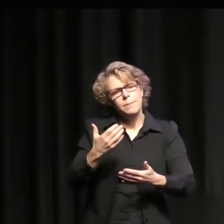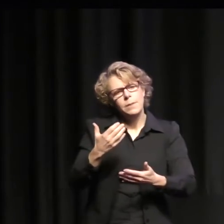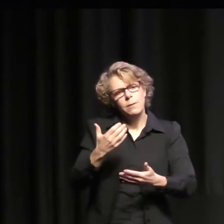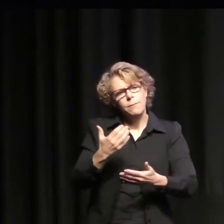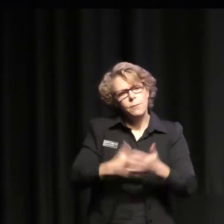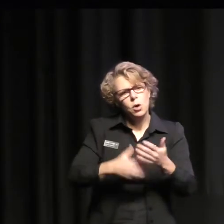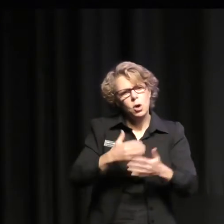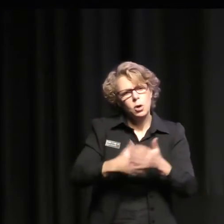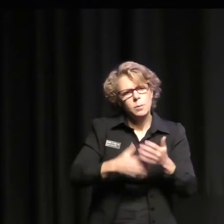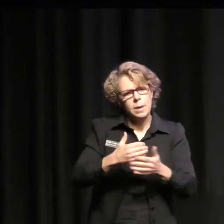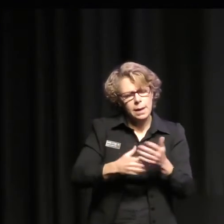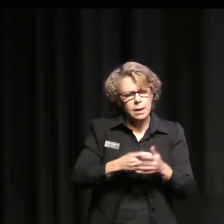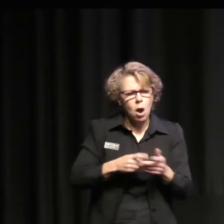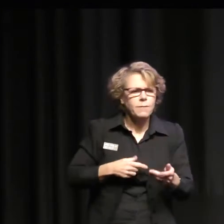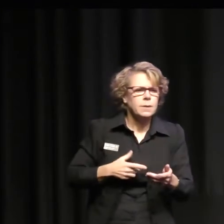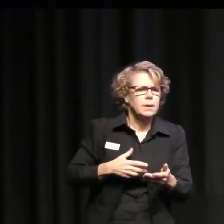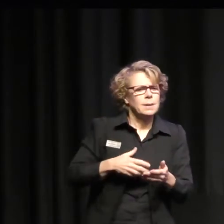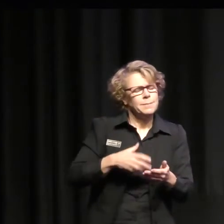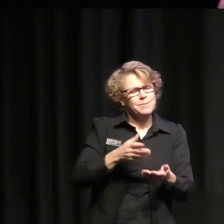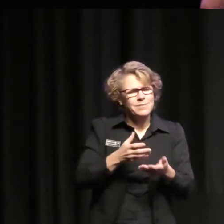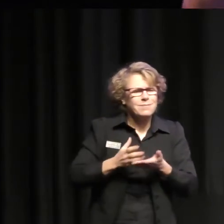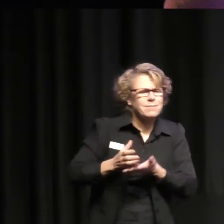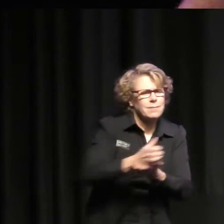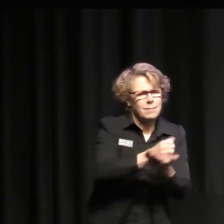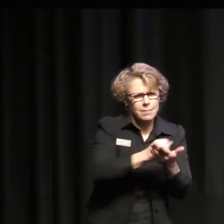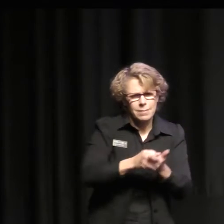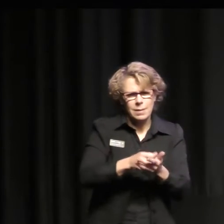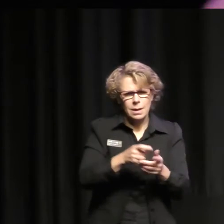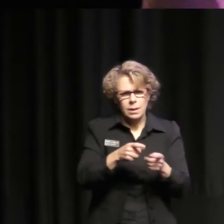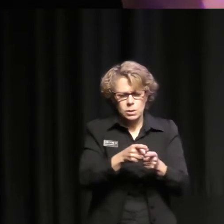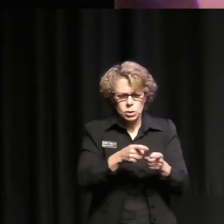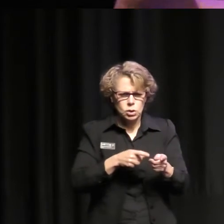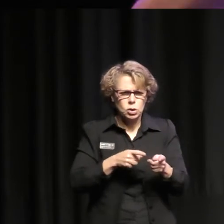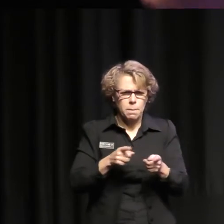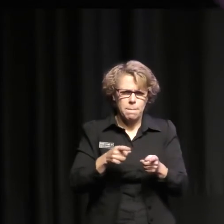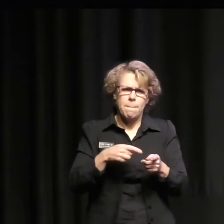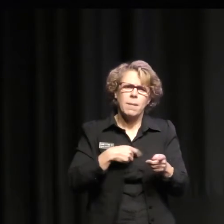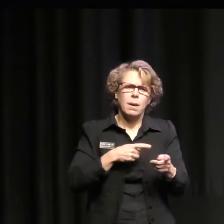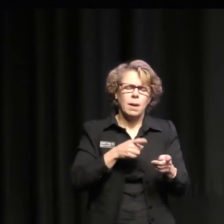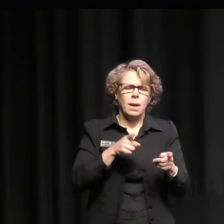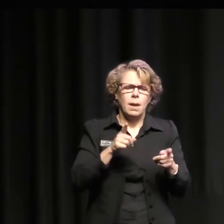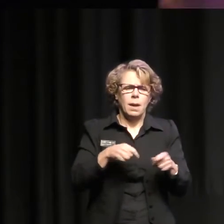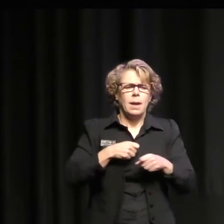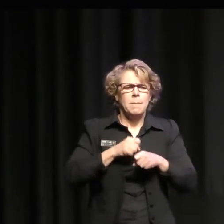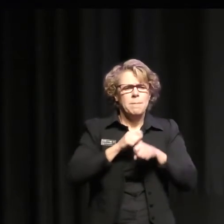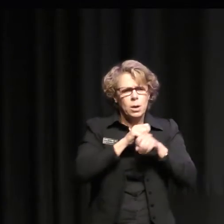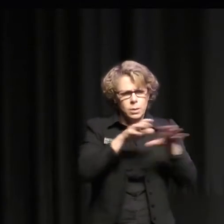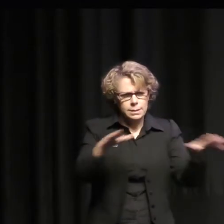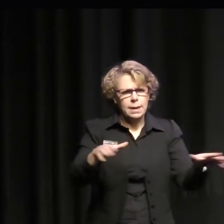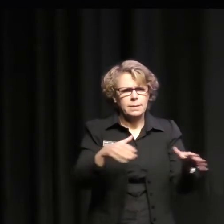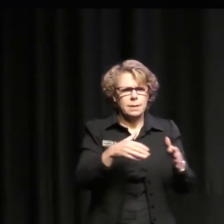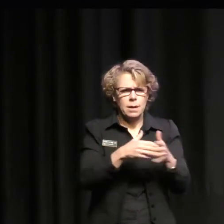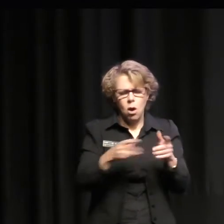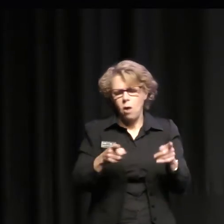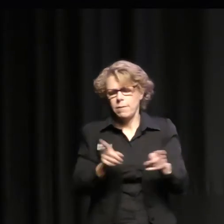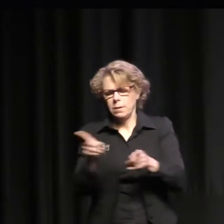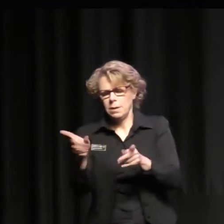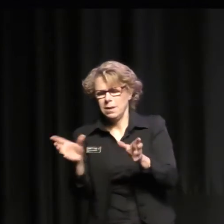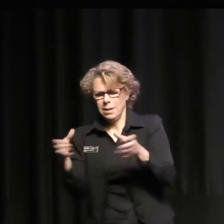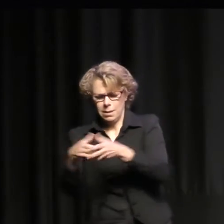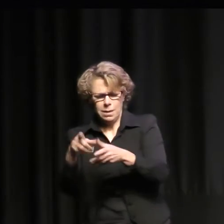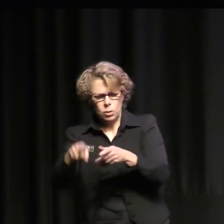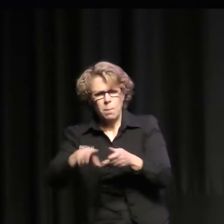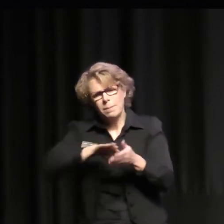sources of rental income which is extracting from the majority of us for a tiny rentier class.